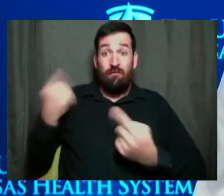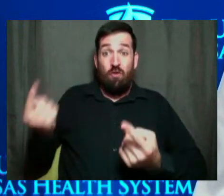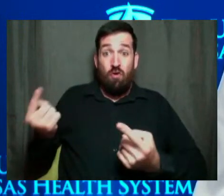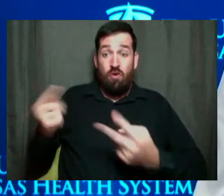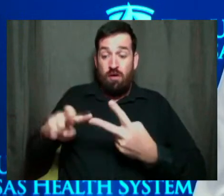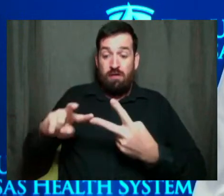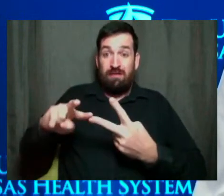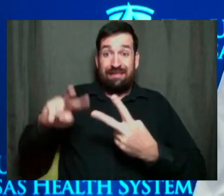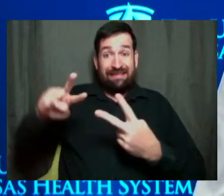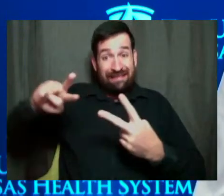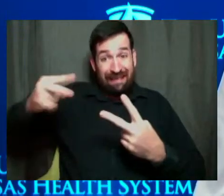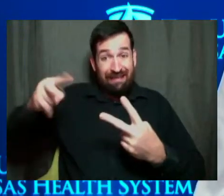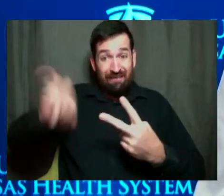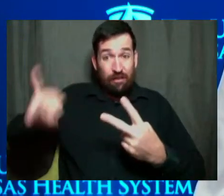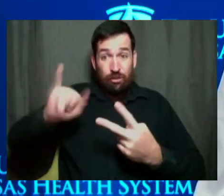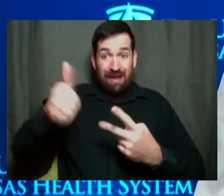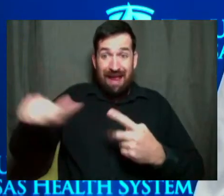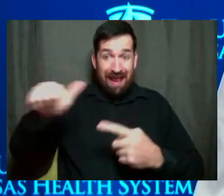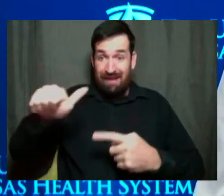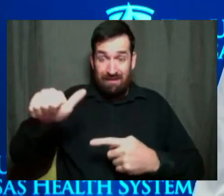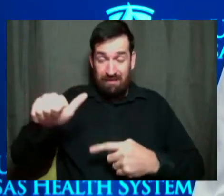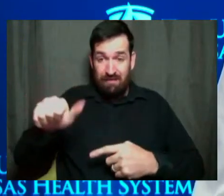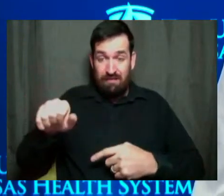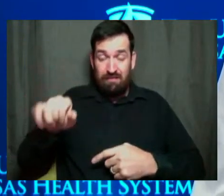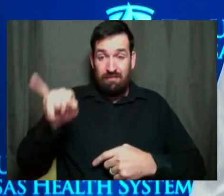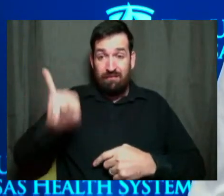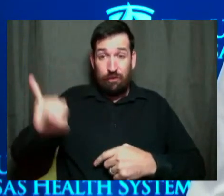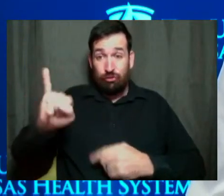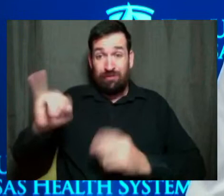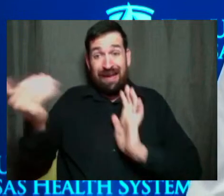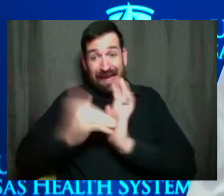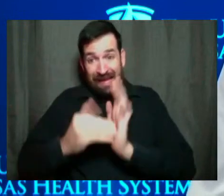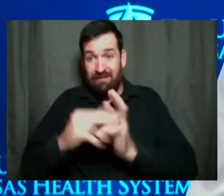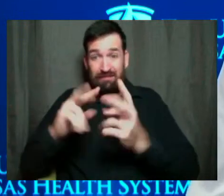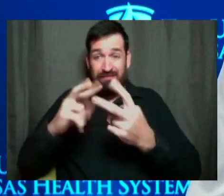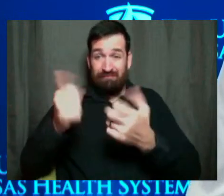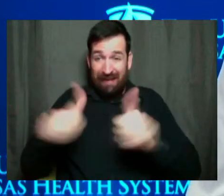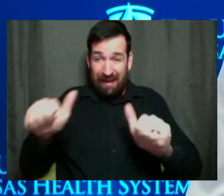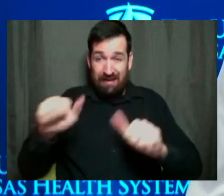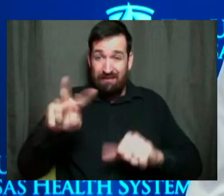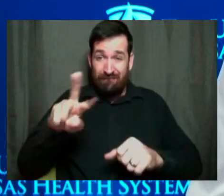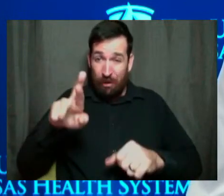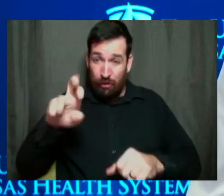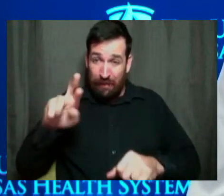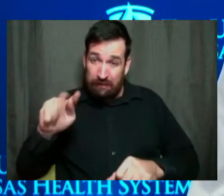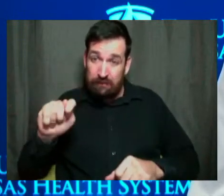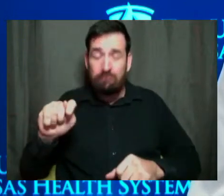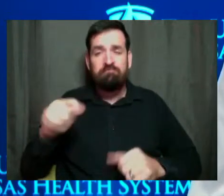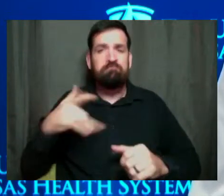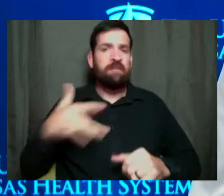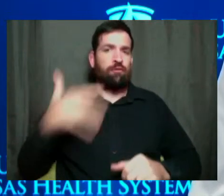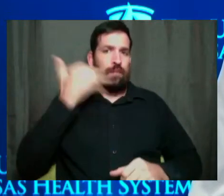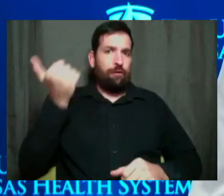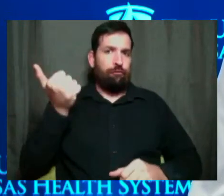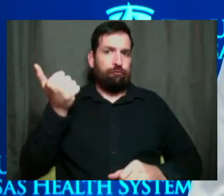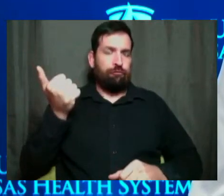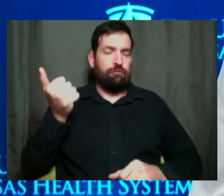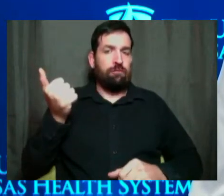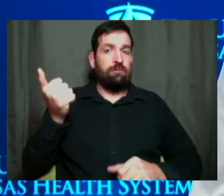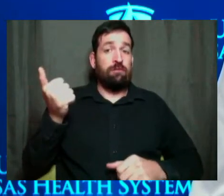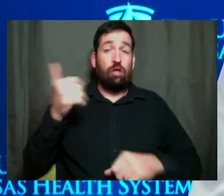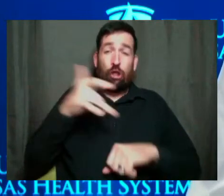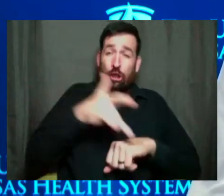with any of the variants tend to do better the second time around. And early, that appears to be true